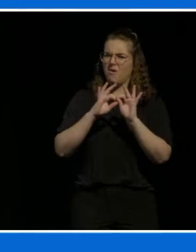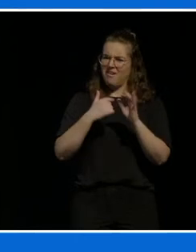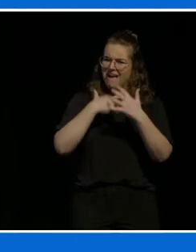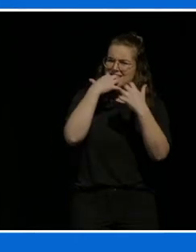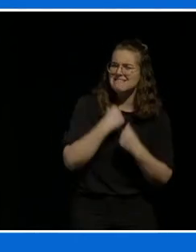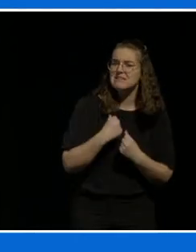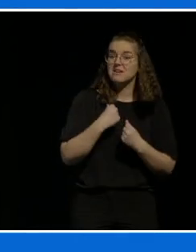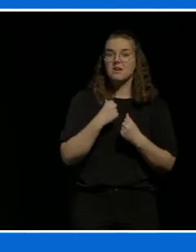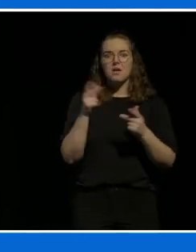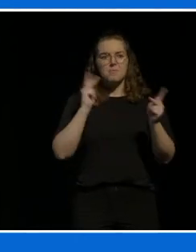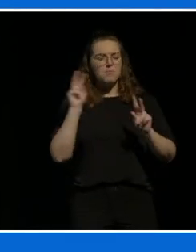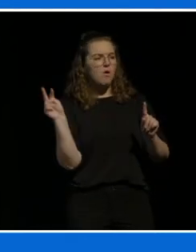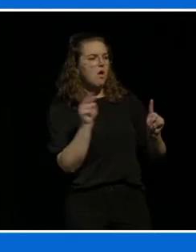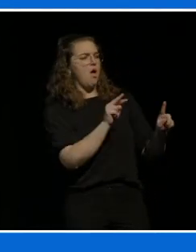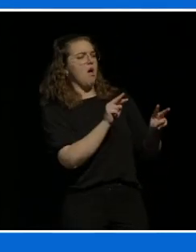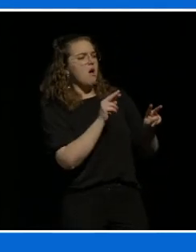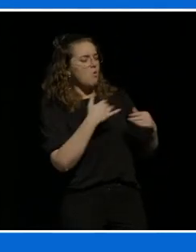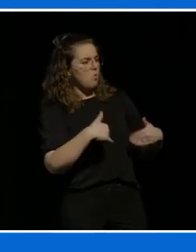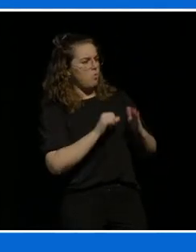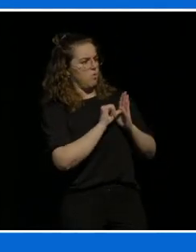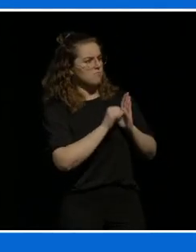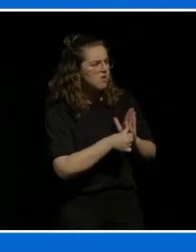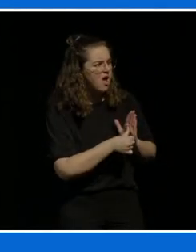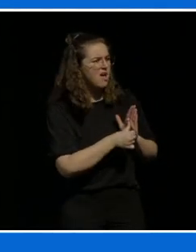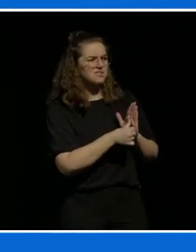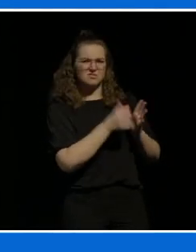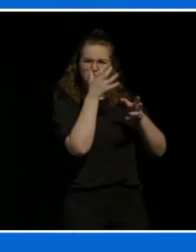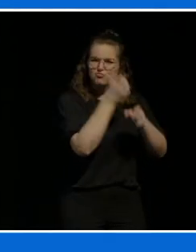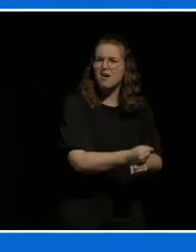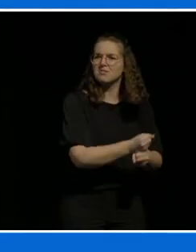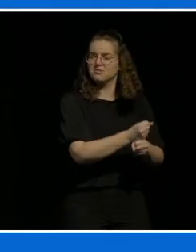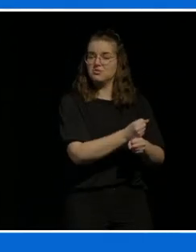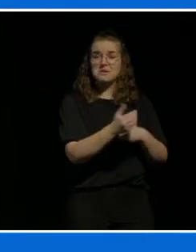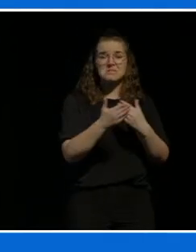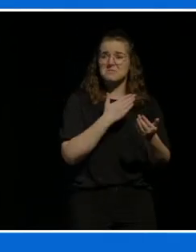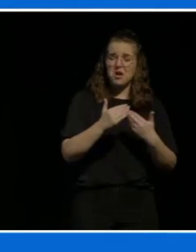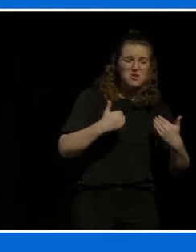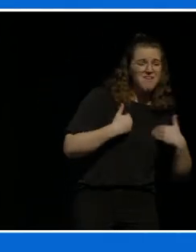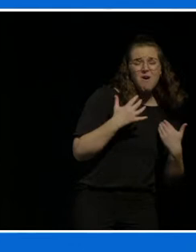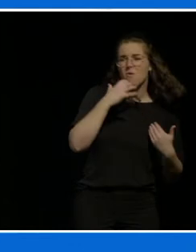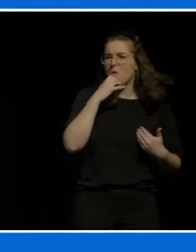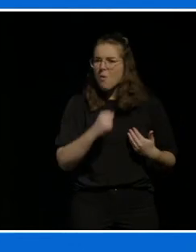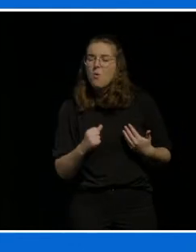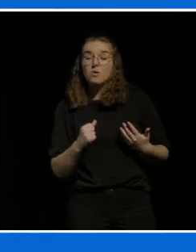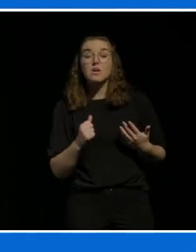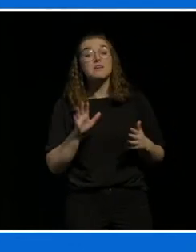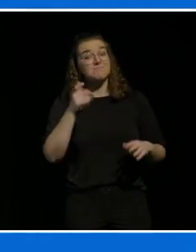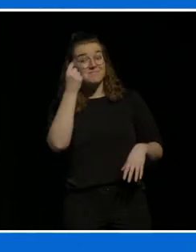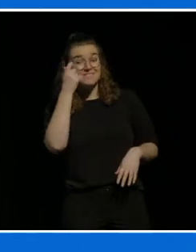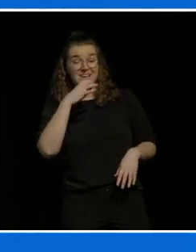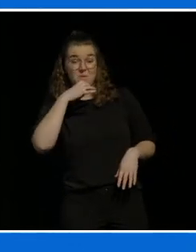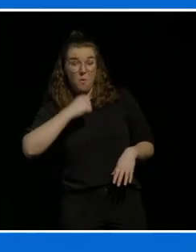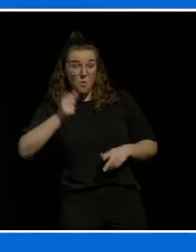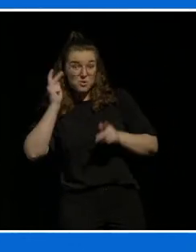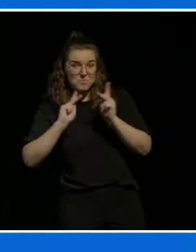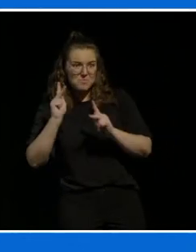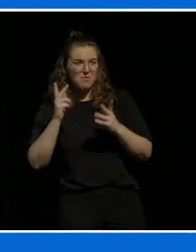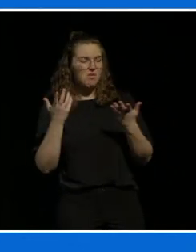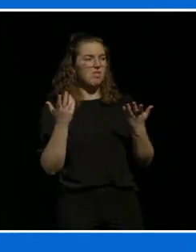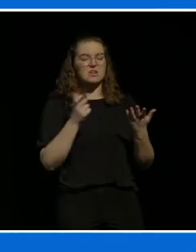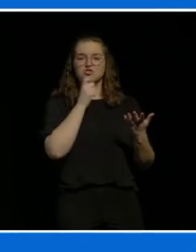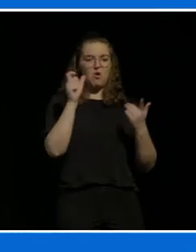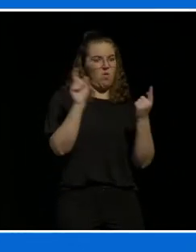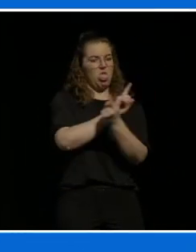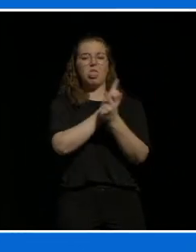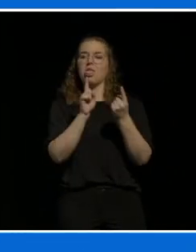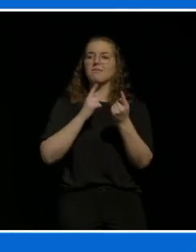gain and garner trust from people around you that are young and older. And exactly what you were saying, a lot of older people don't have young people in the room, but they're